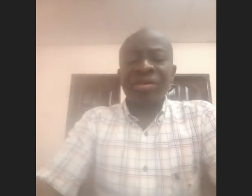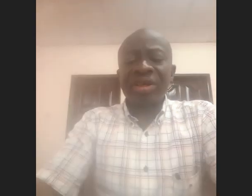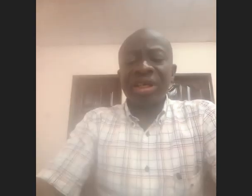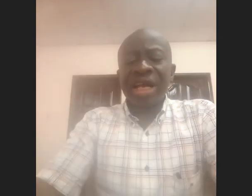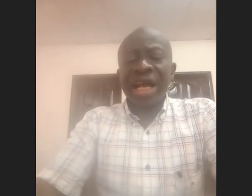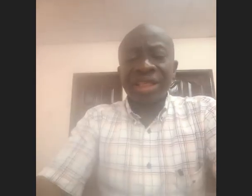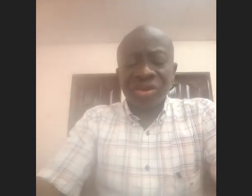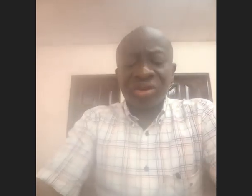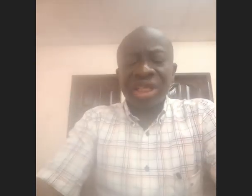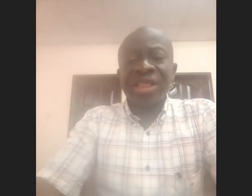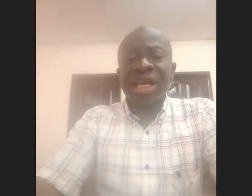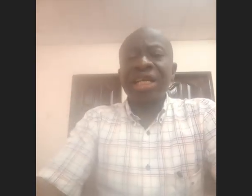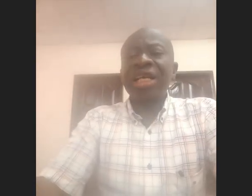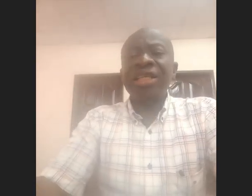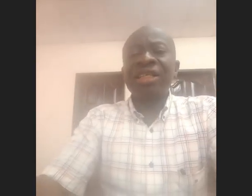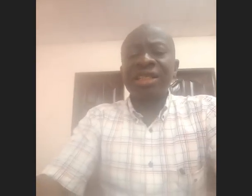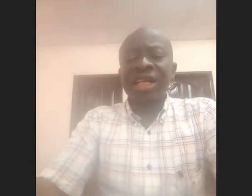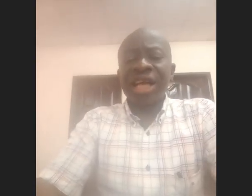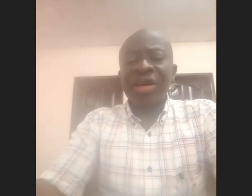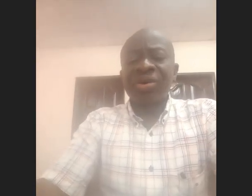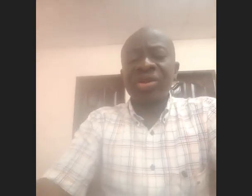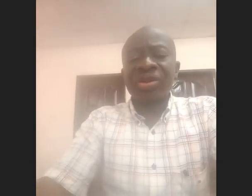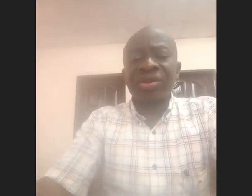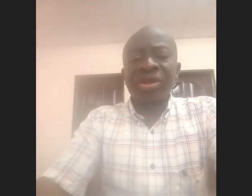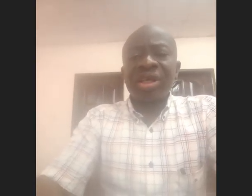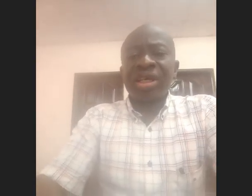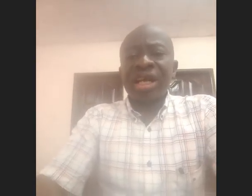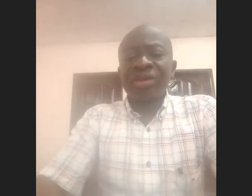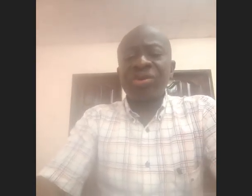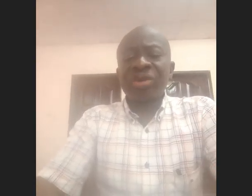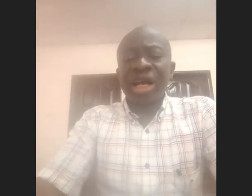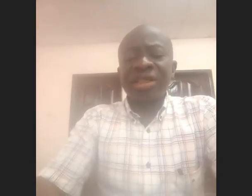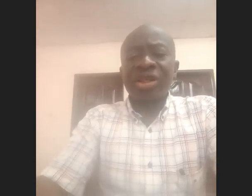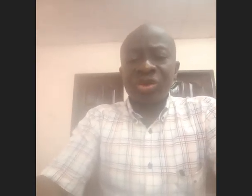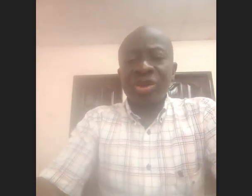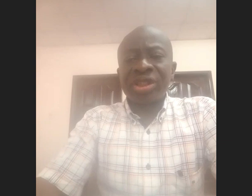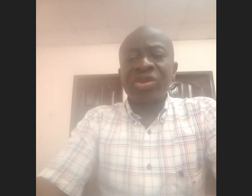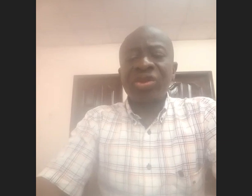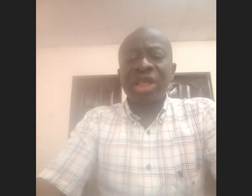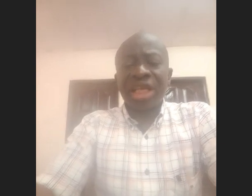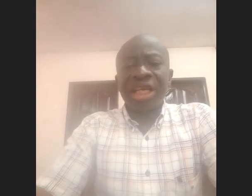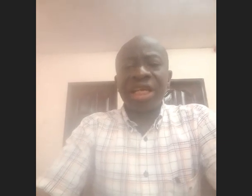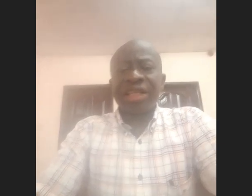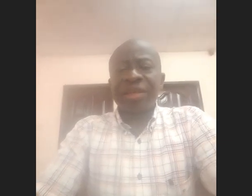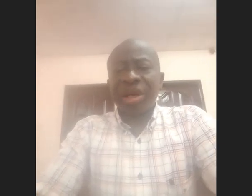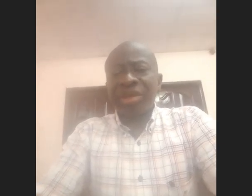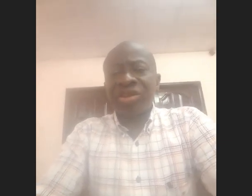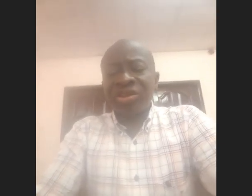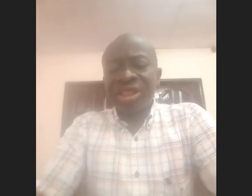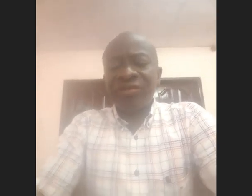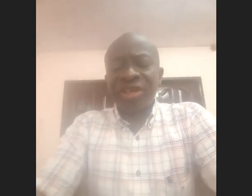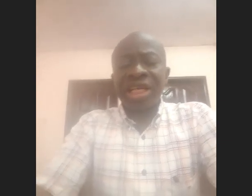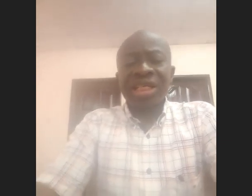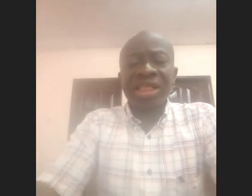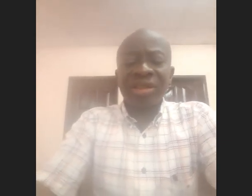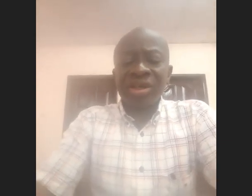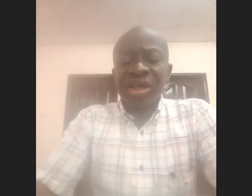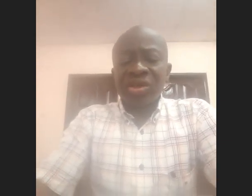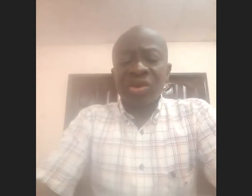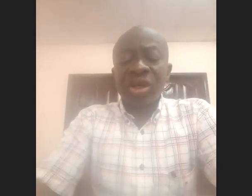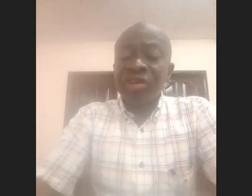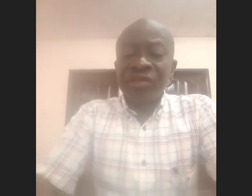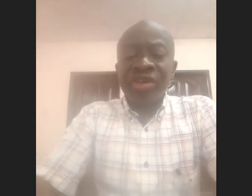that Article 99 clearly says that the High Court has the jurisdiction to declare a parliamentary seat